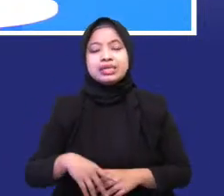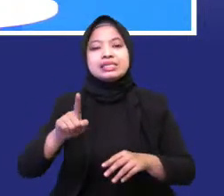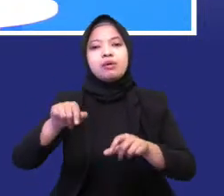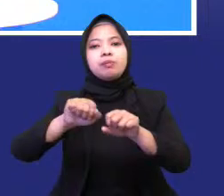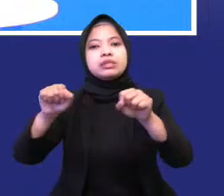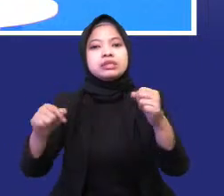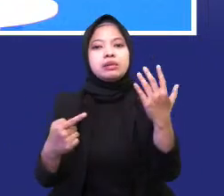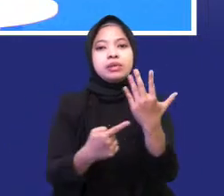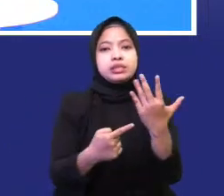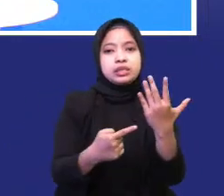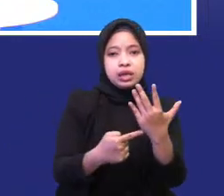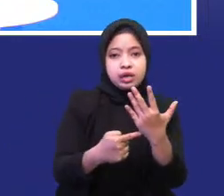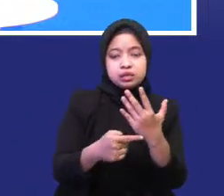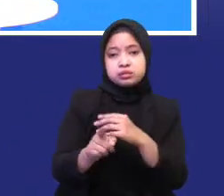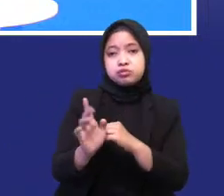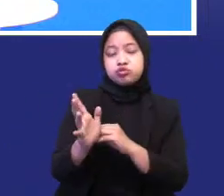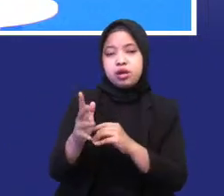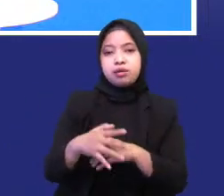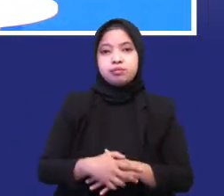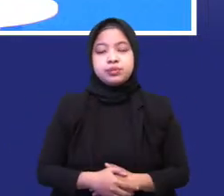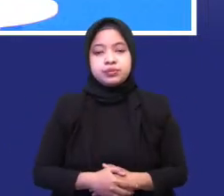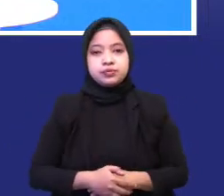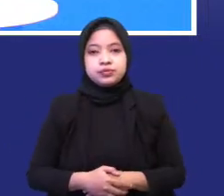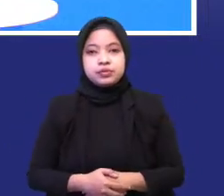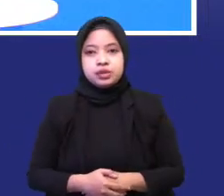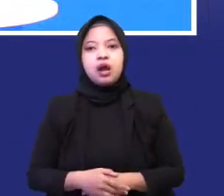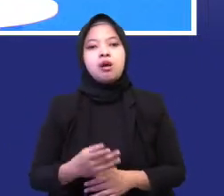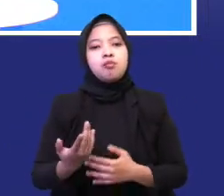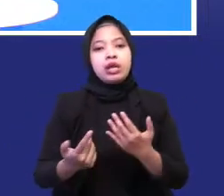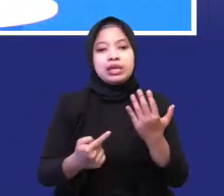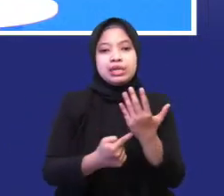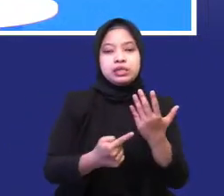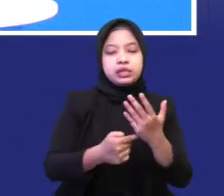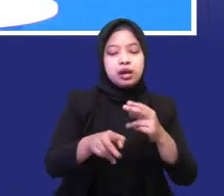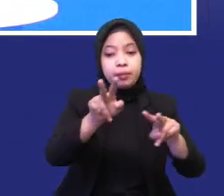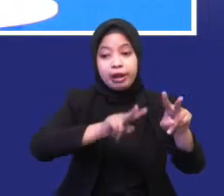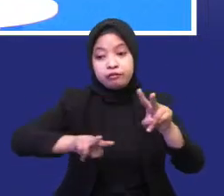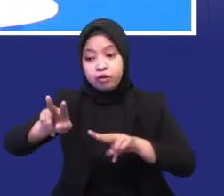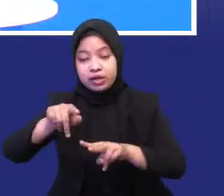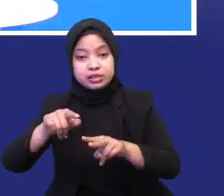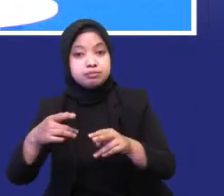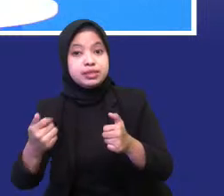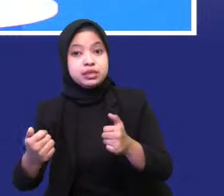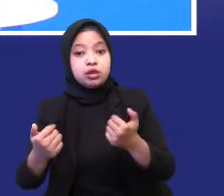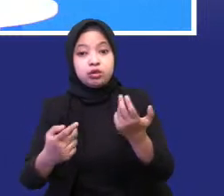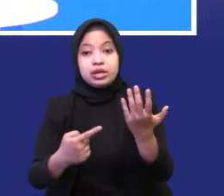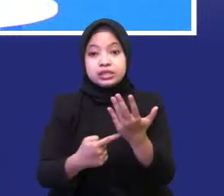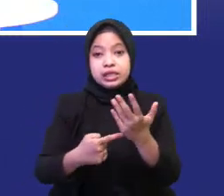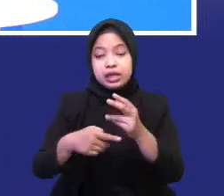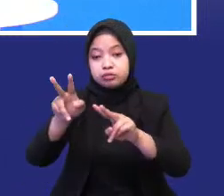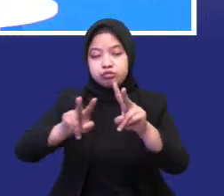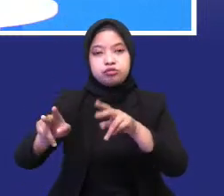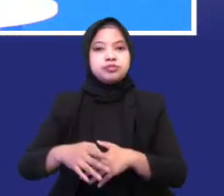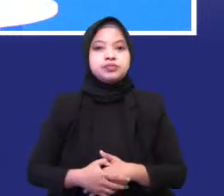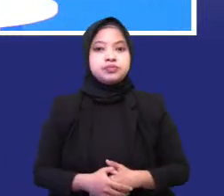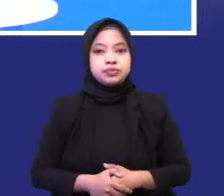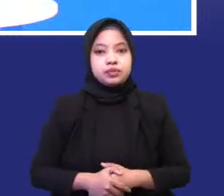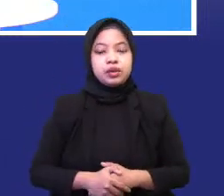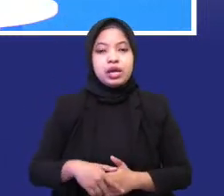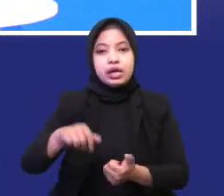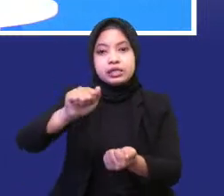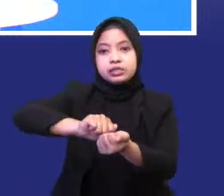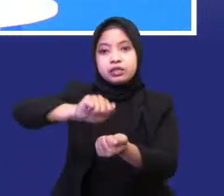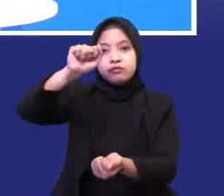digitizing health protocol documents and digital monitoring. This includes vaccine certificates with QR